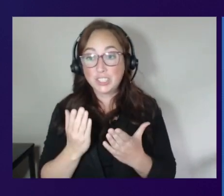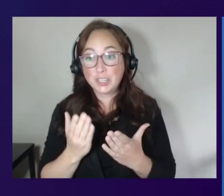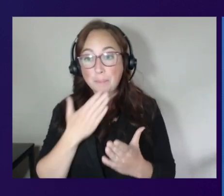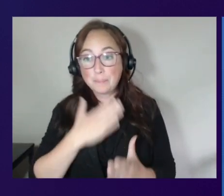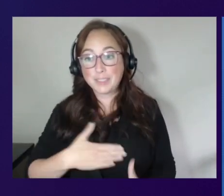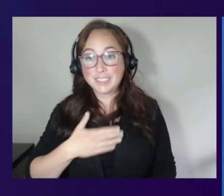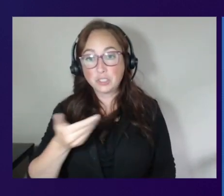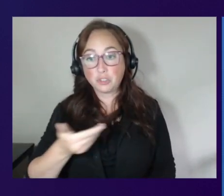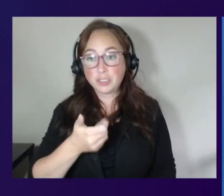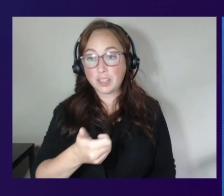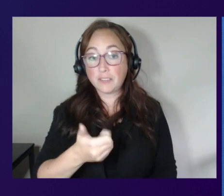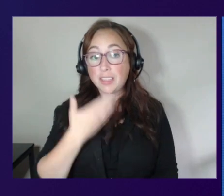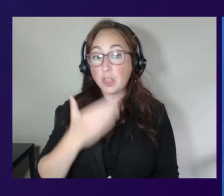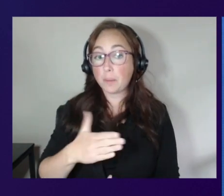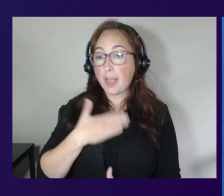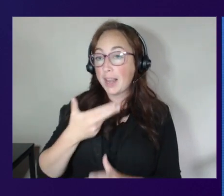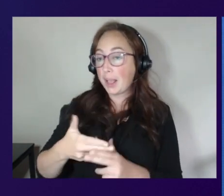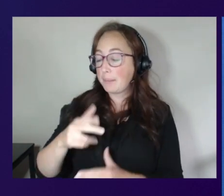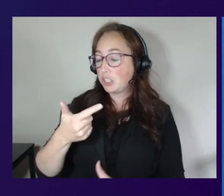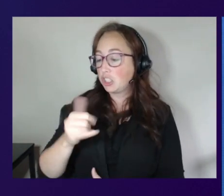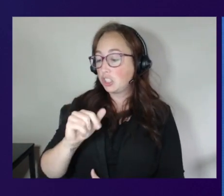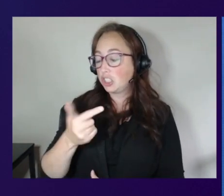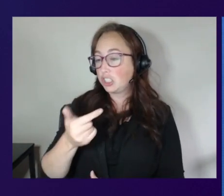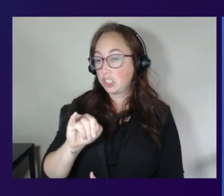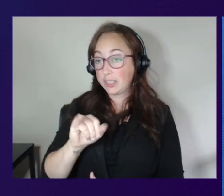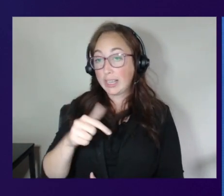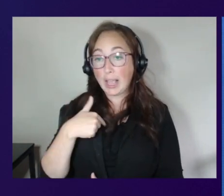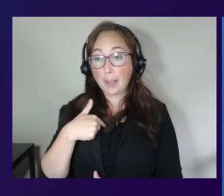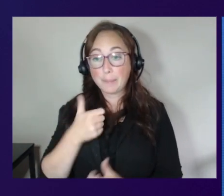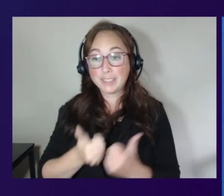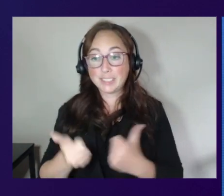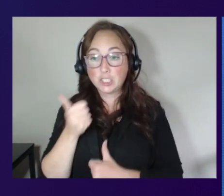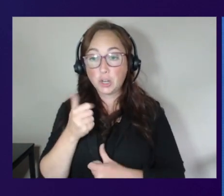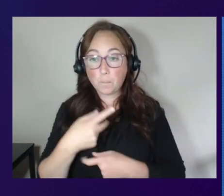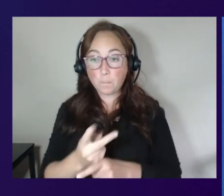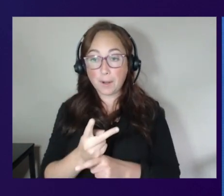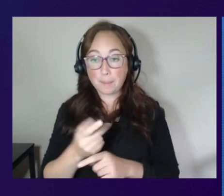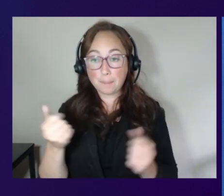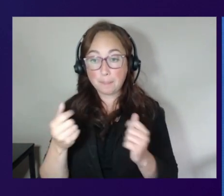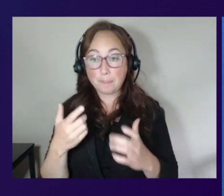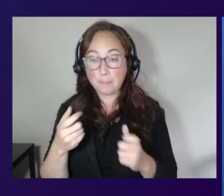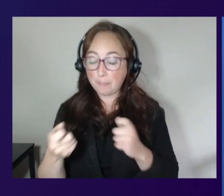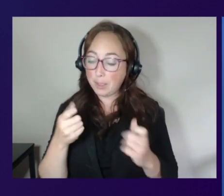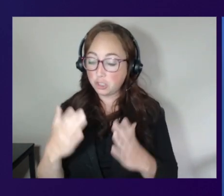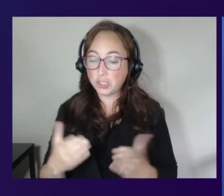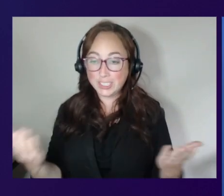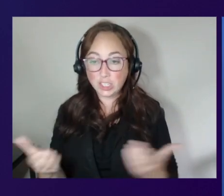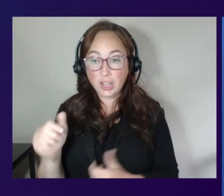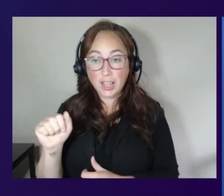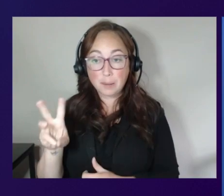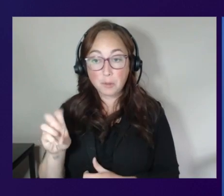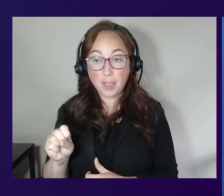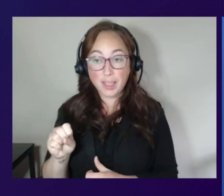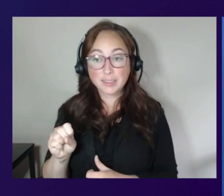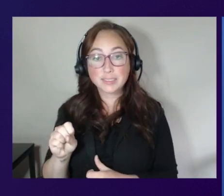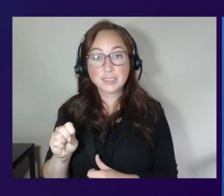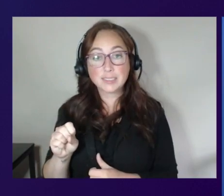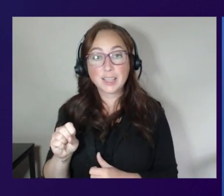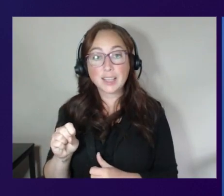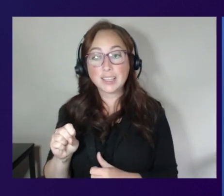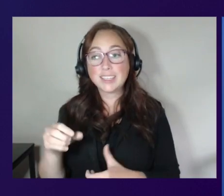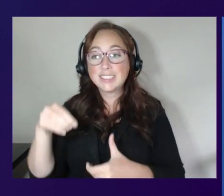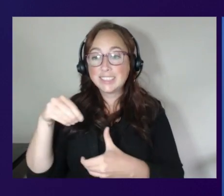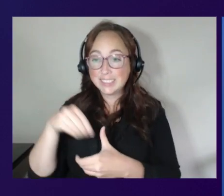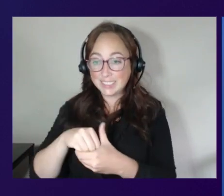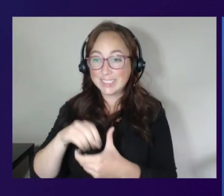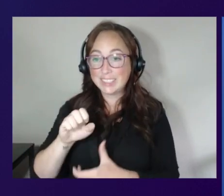Hi, everyone. My name is Gigi Behringer. I'm a senior product manager here at AWS within End User